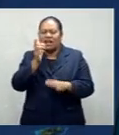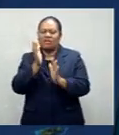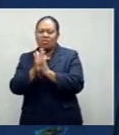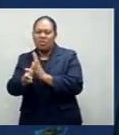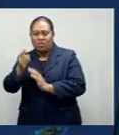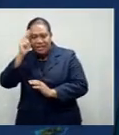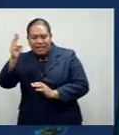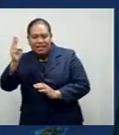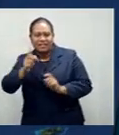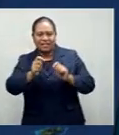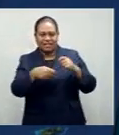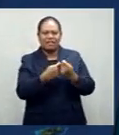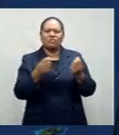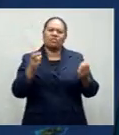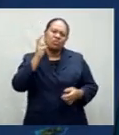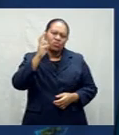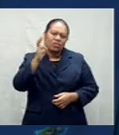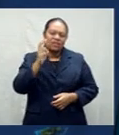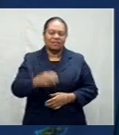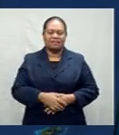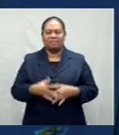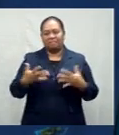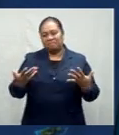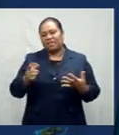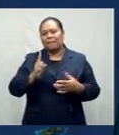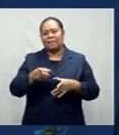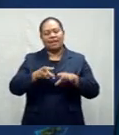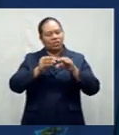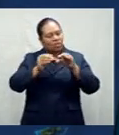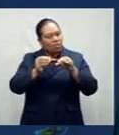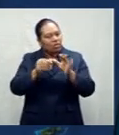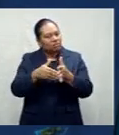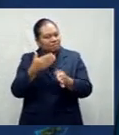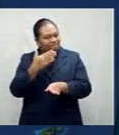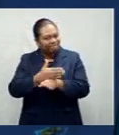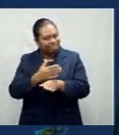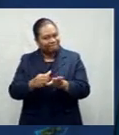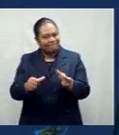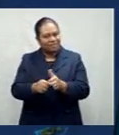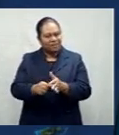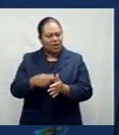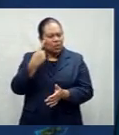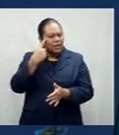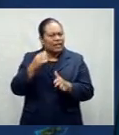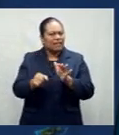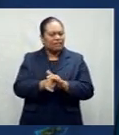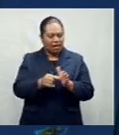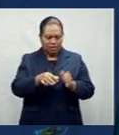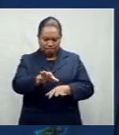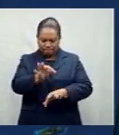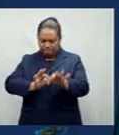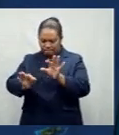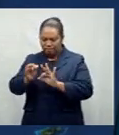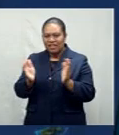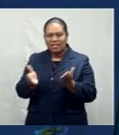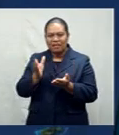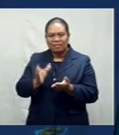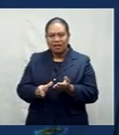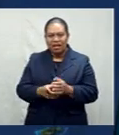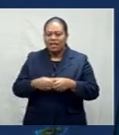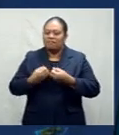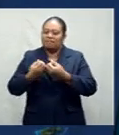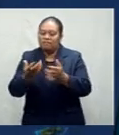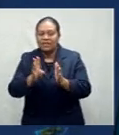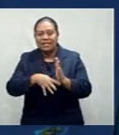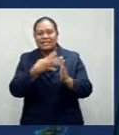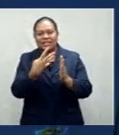national training squad as well. But the coaches are working very hard in trying to identify the players and give them their training